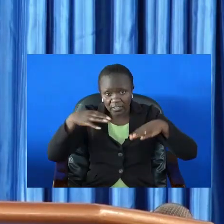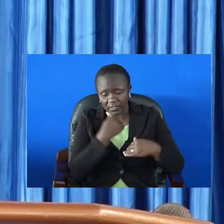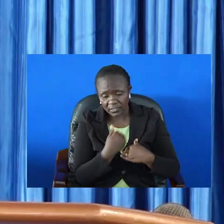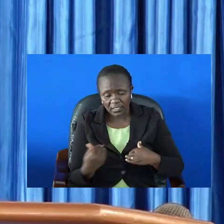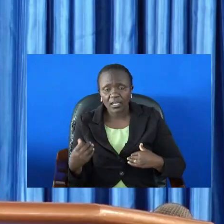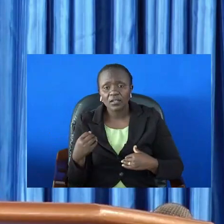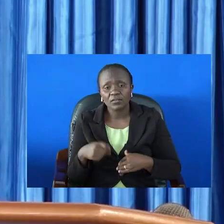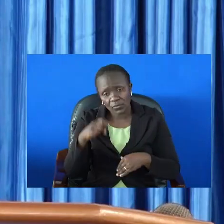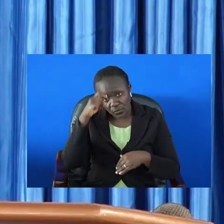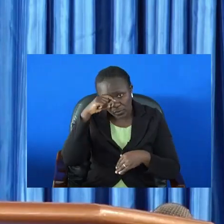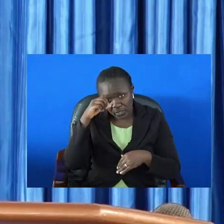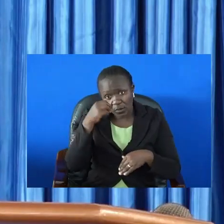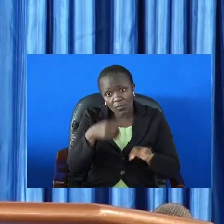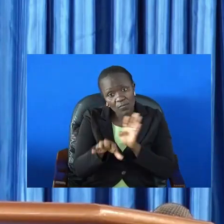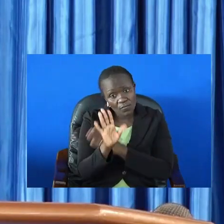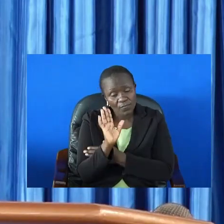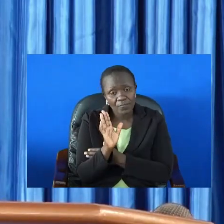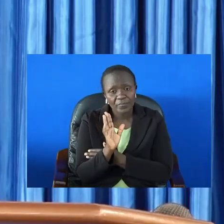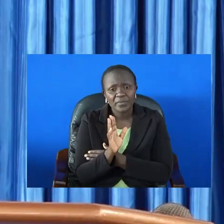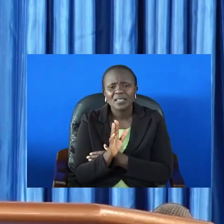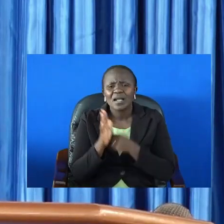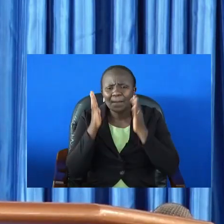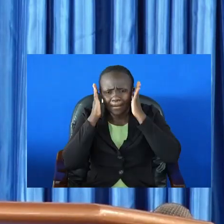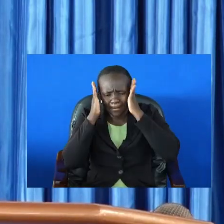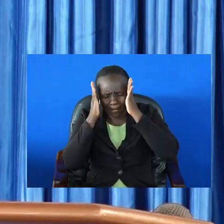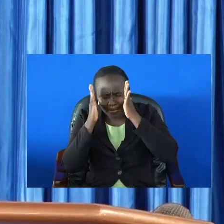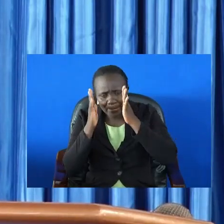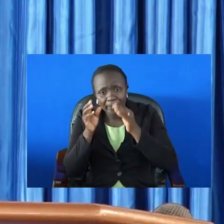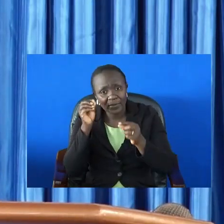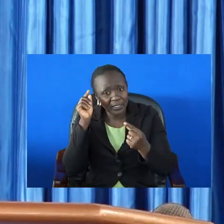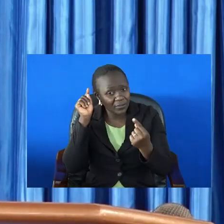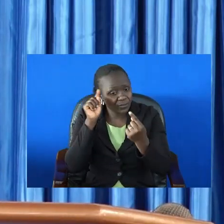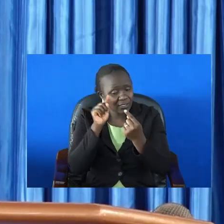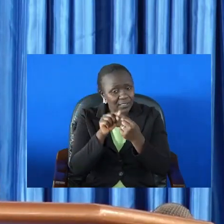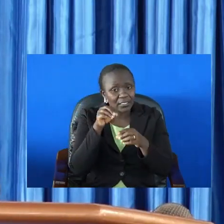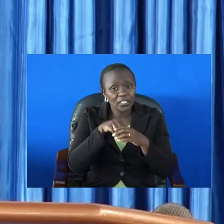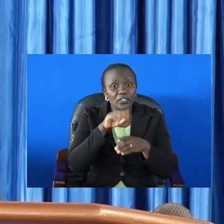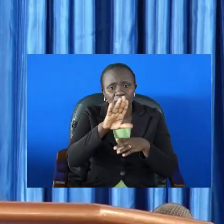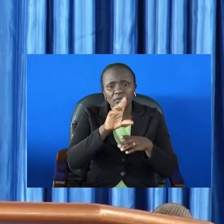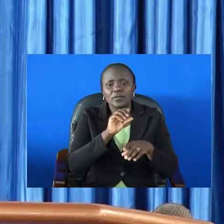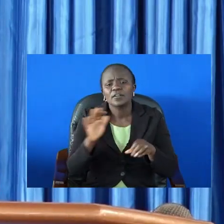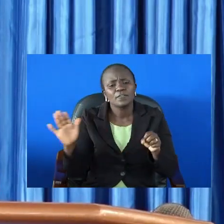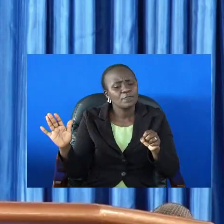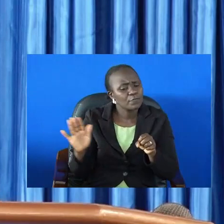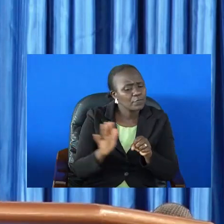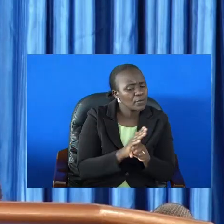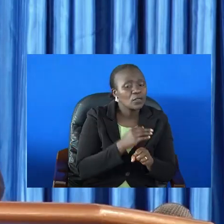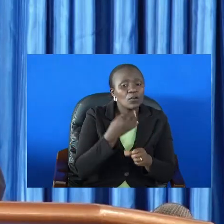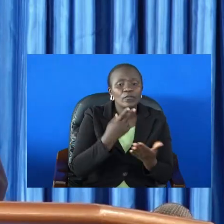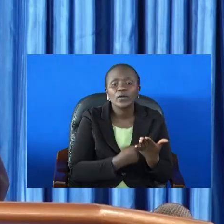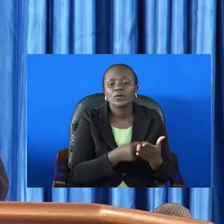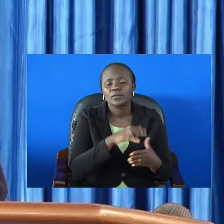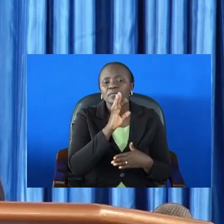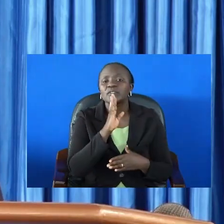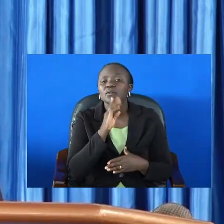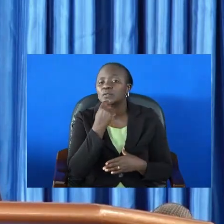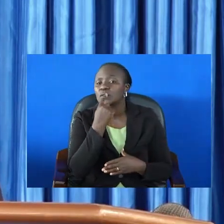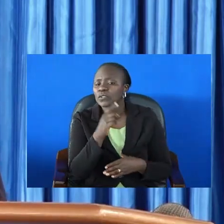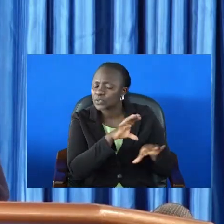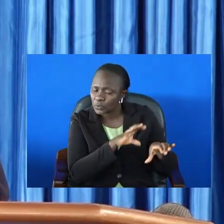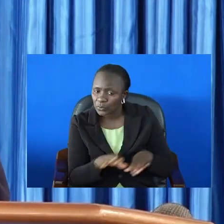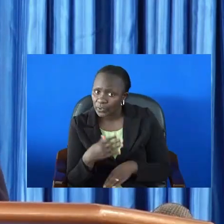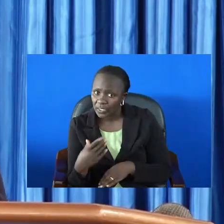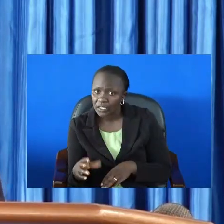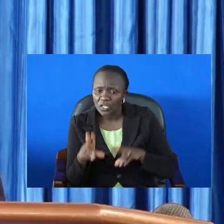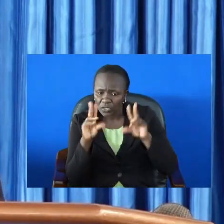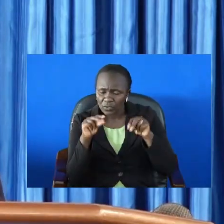in wisdom of God. There is a purpose in you. And in verse number 18, say, be filled of the Holy Spirit so that you do things